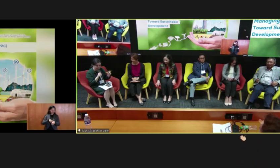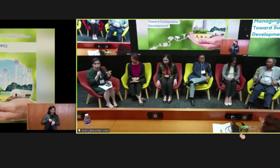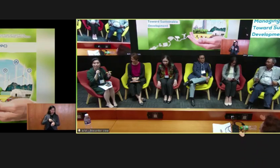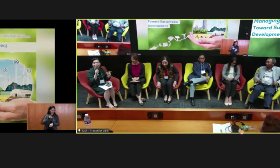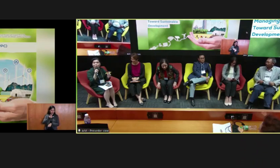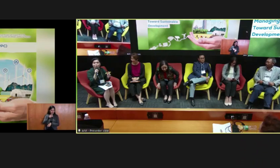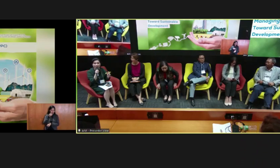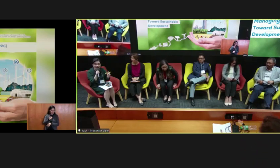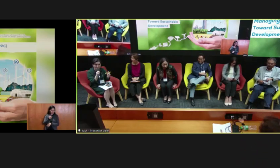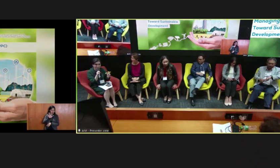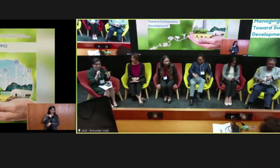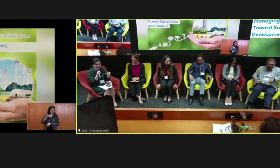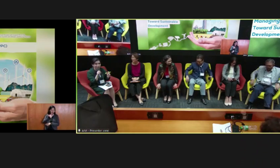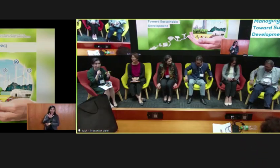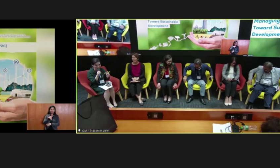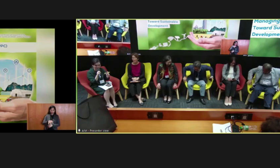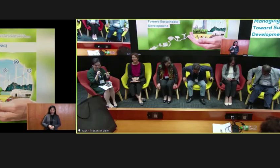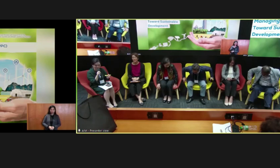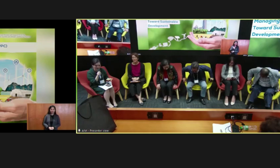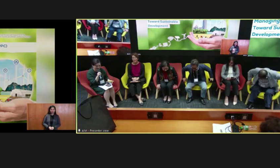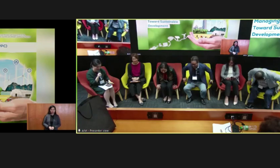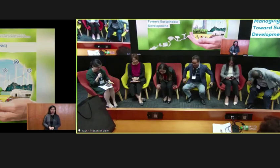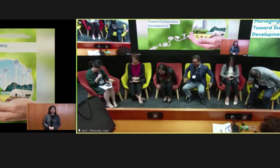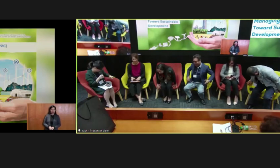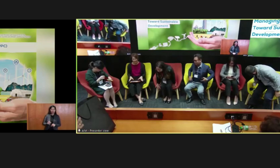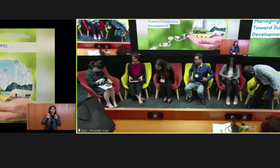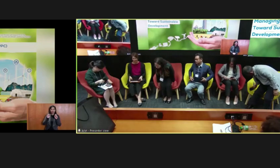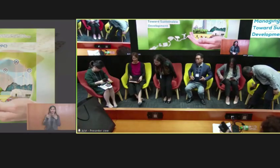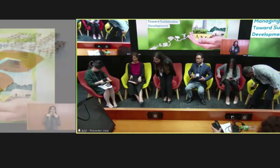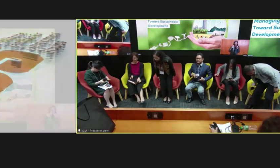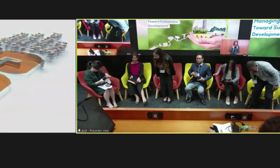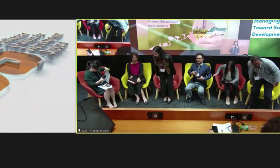3:25 for session 4. Thank you.